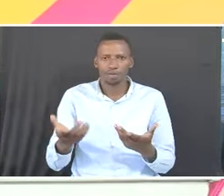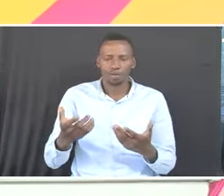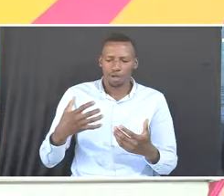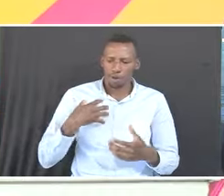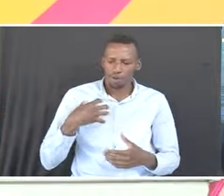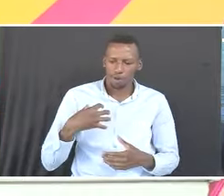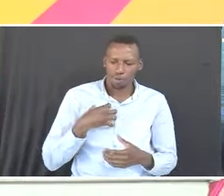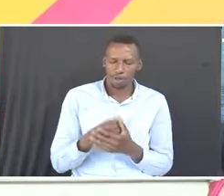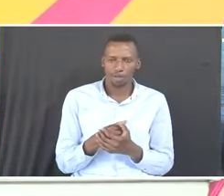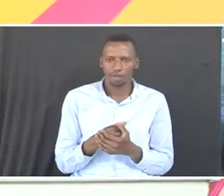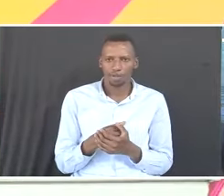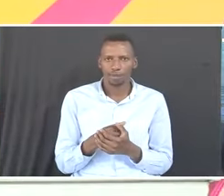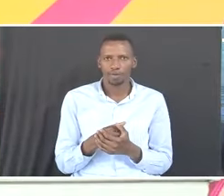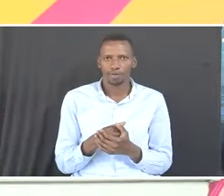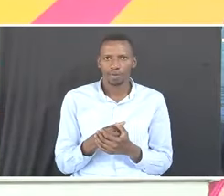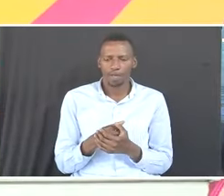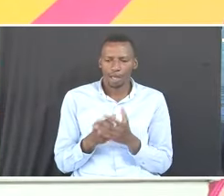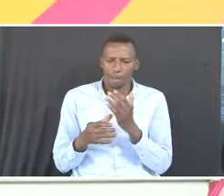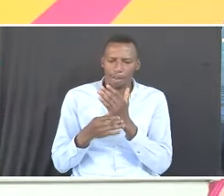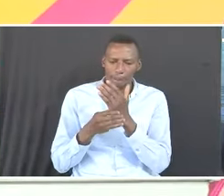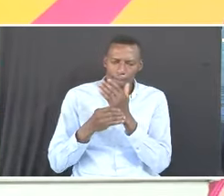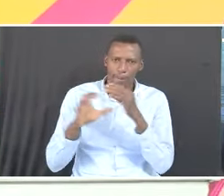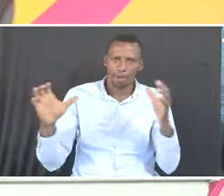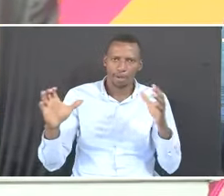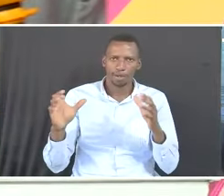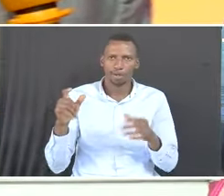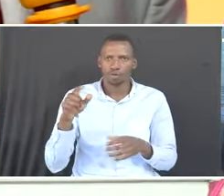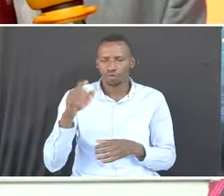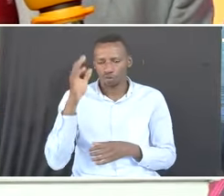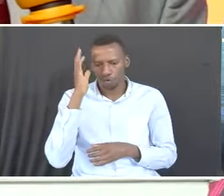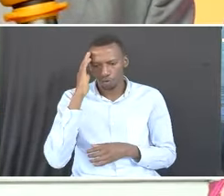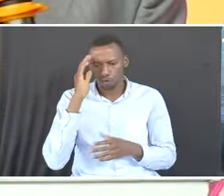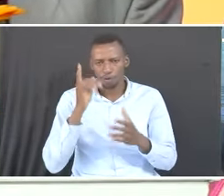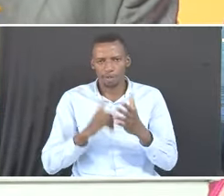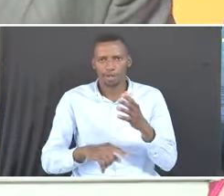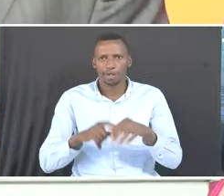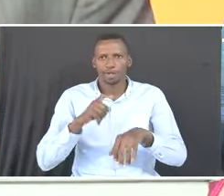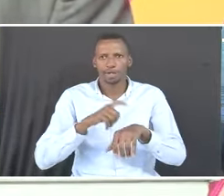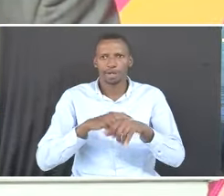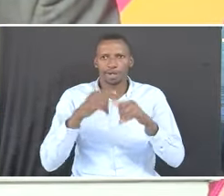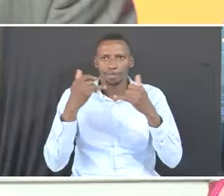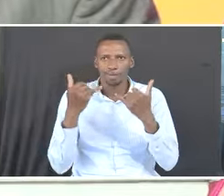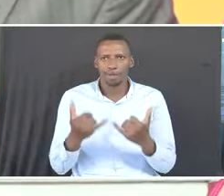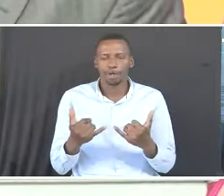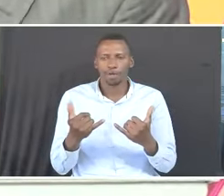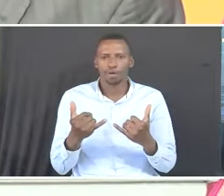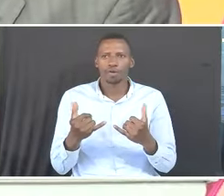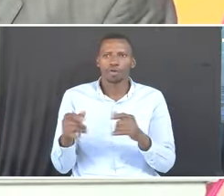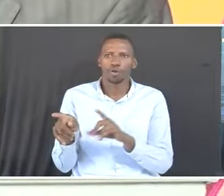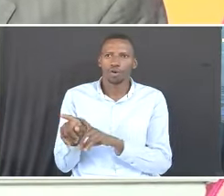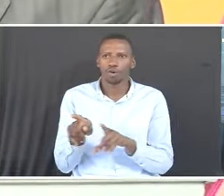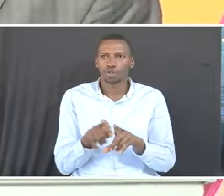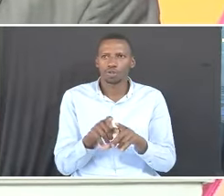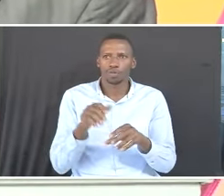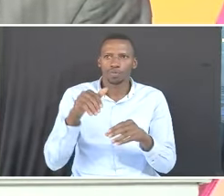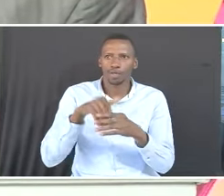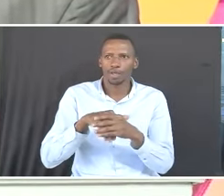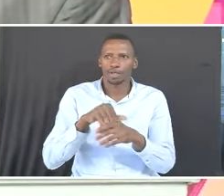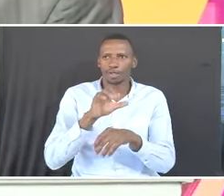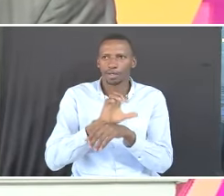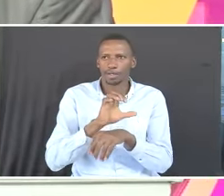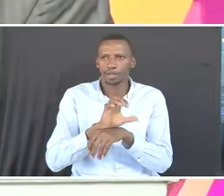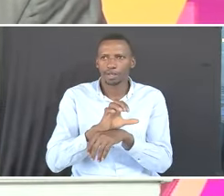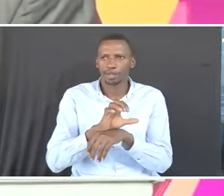God, in terms of fame, whatever it is. You know, dear saints, we have come to a point where even in the church of God,